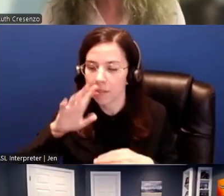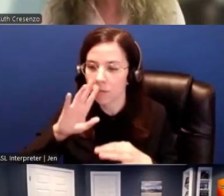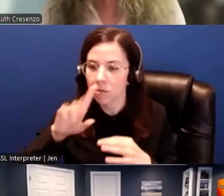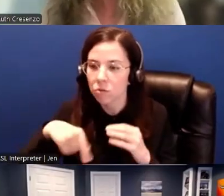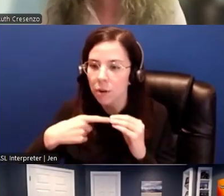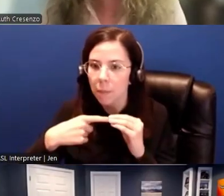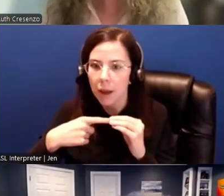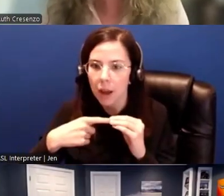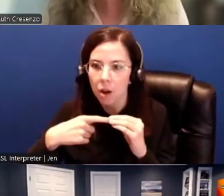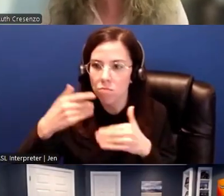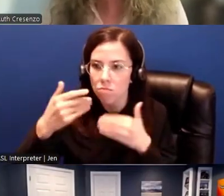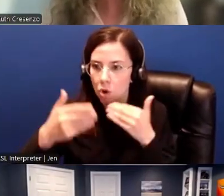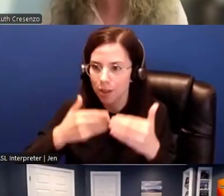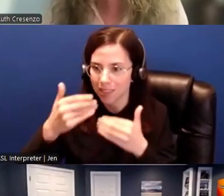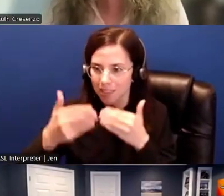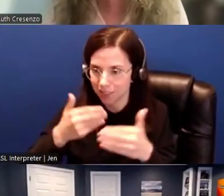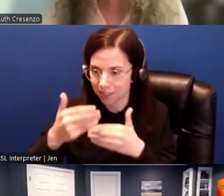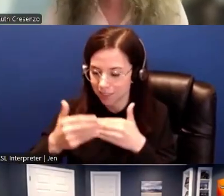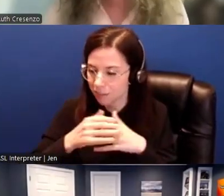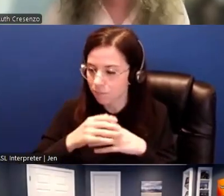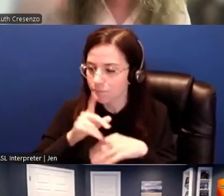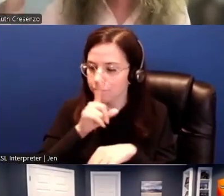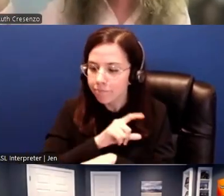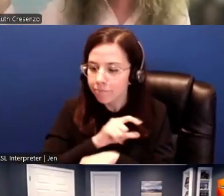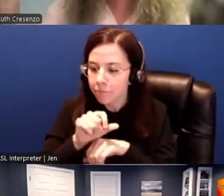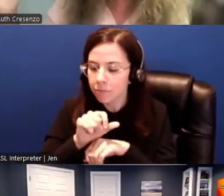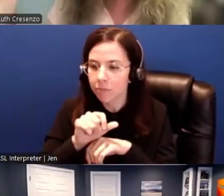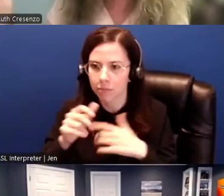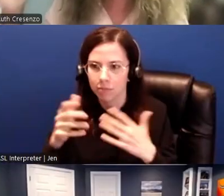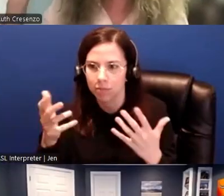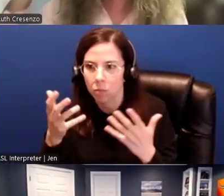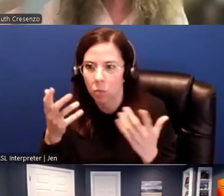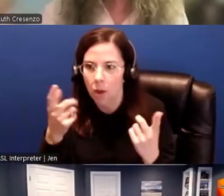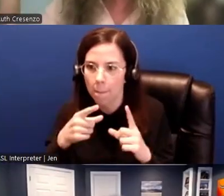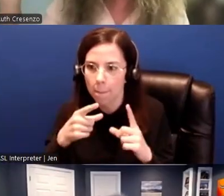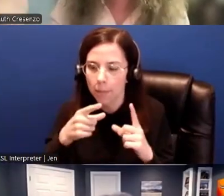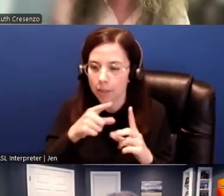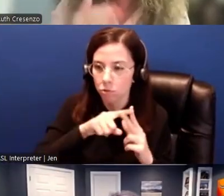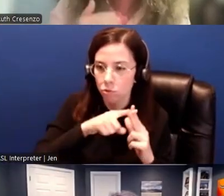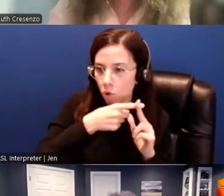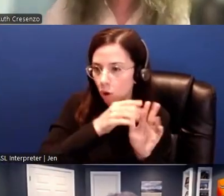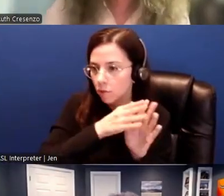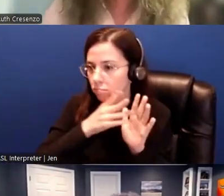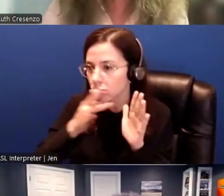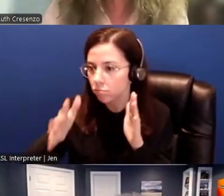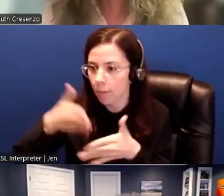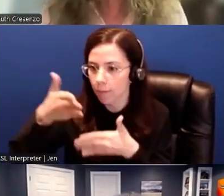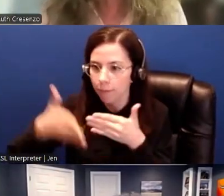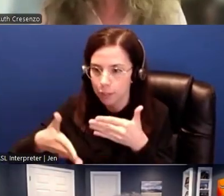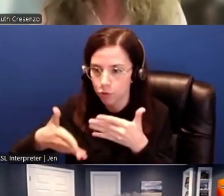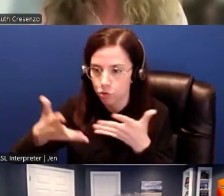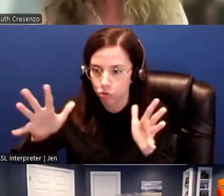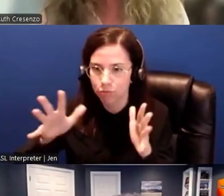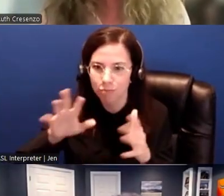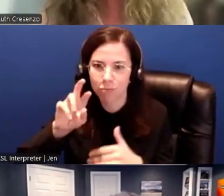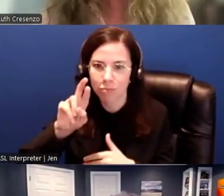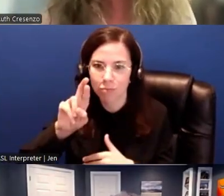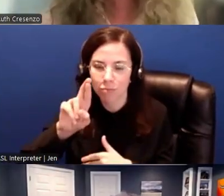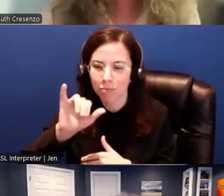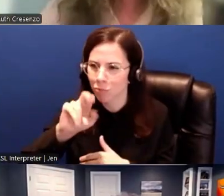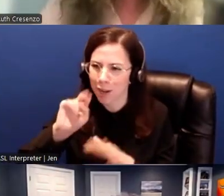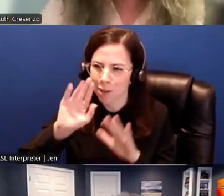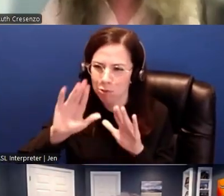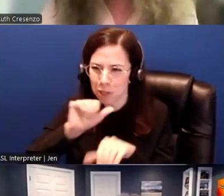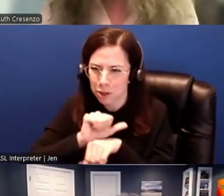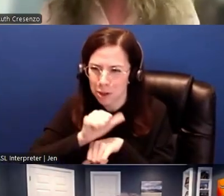lot about the processes, the actual, what is going to happen from start to finish. And Ryan, you did a great job on that, by the